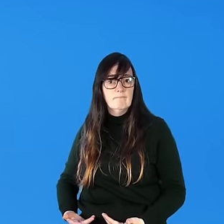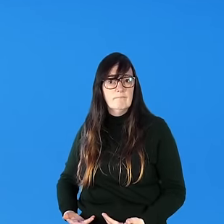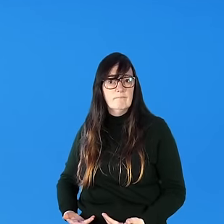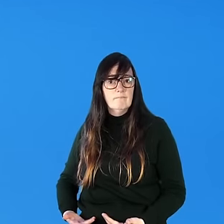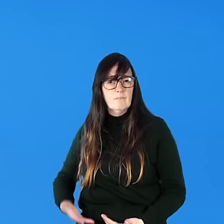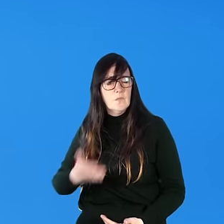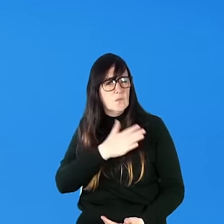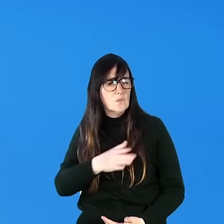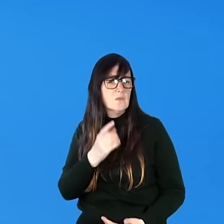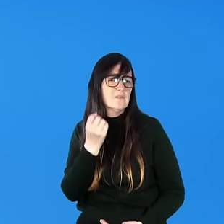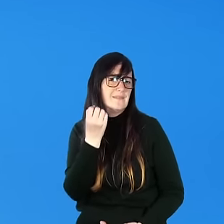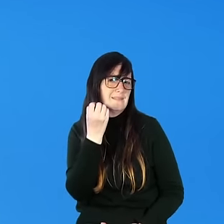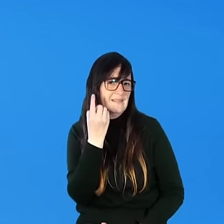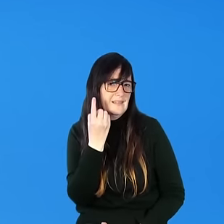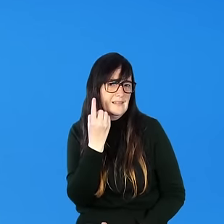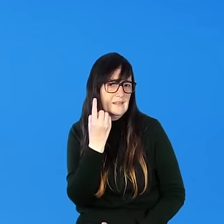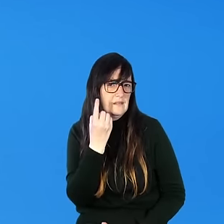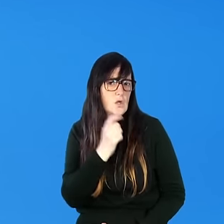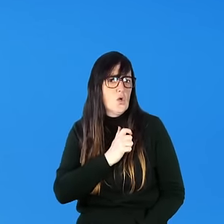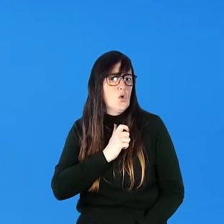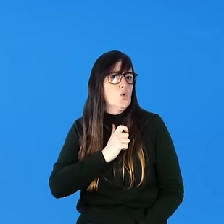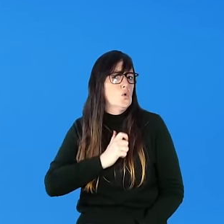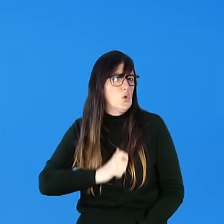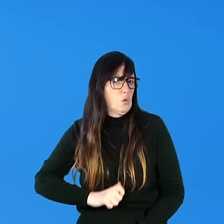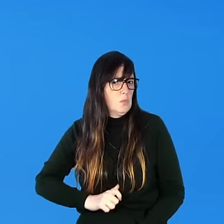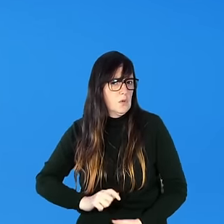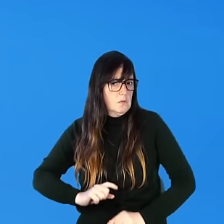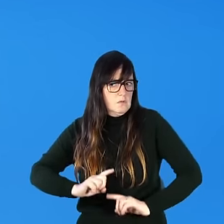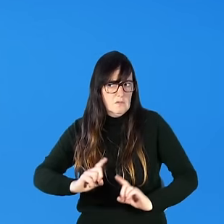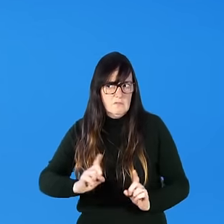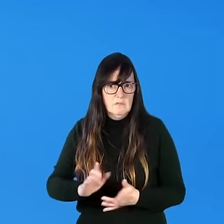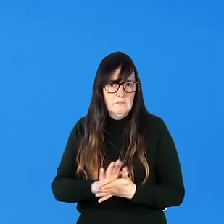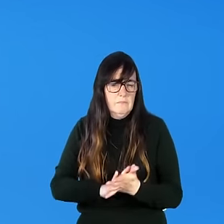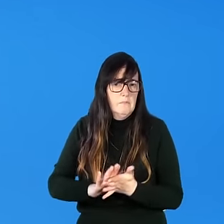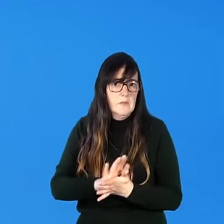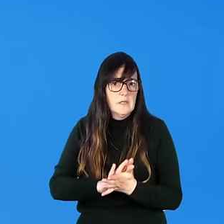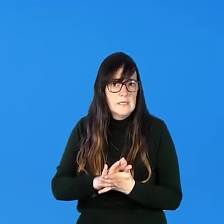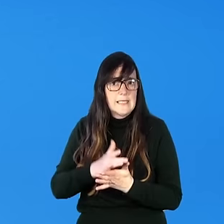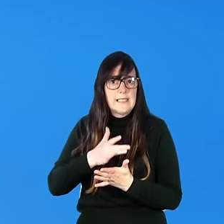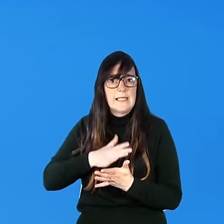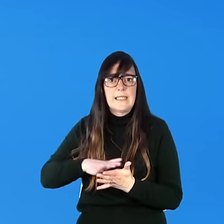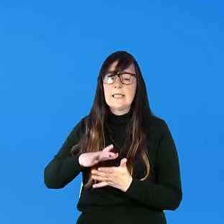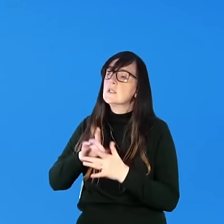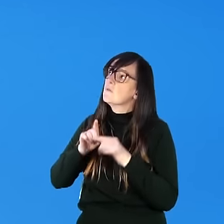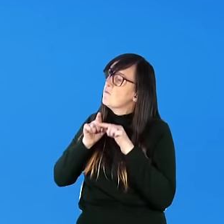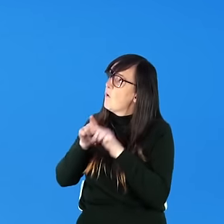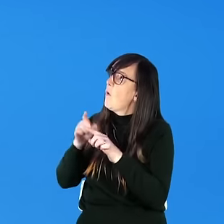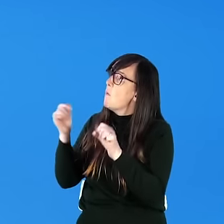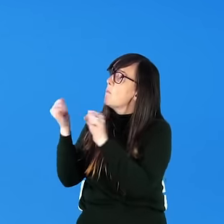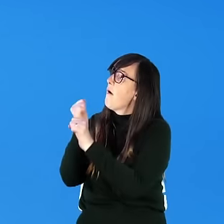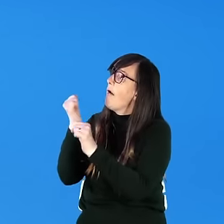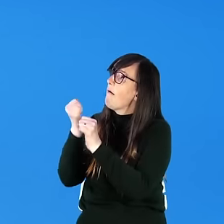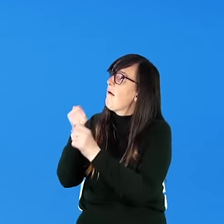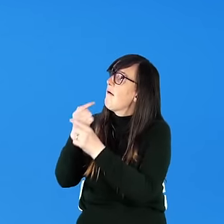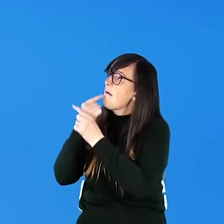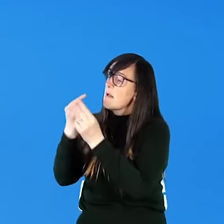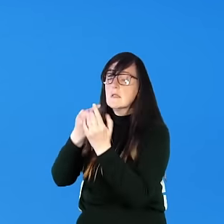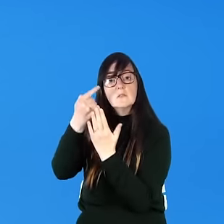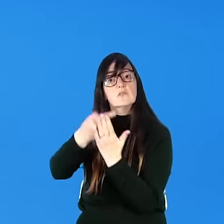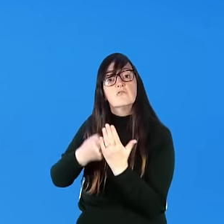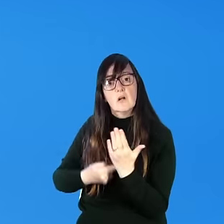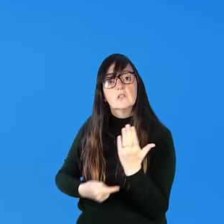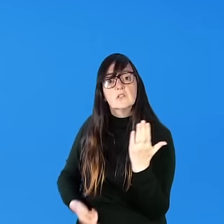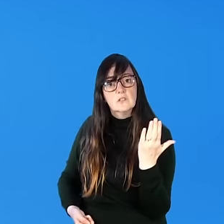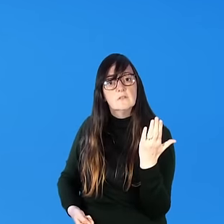If you want to understand what it means to be human, you need to follow the Maker's instructions.